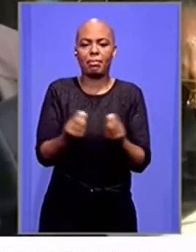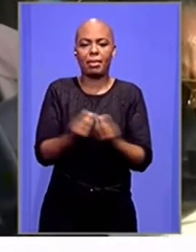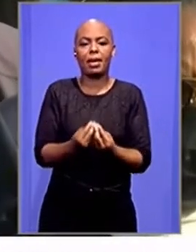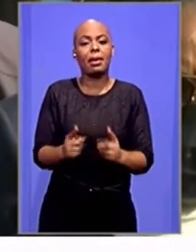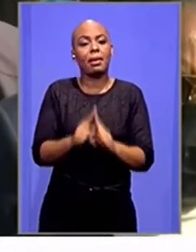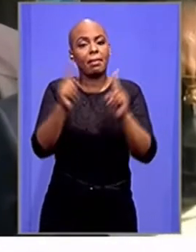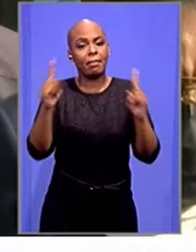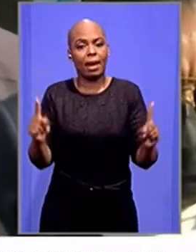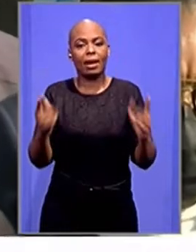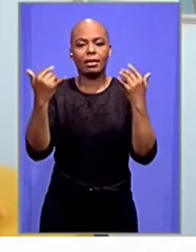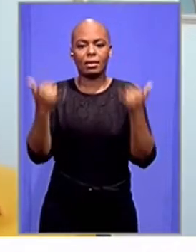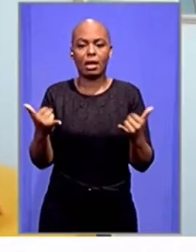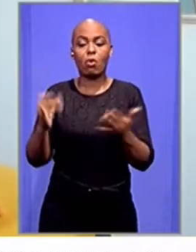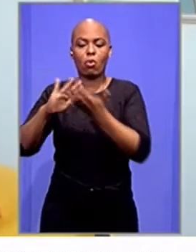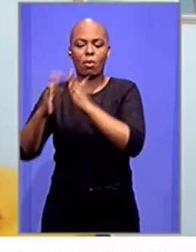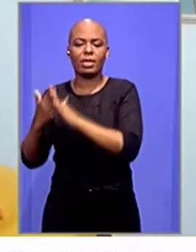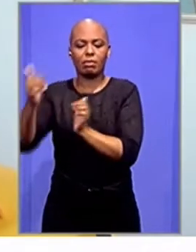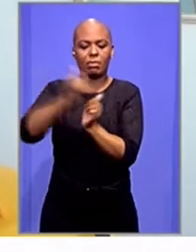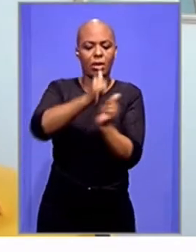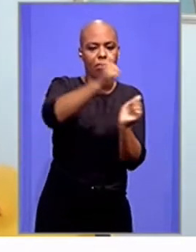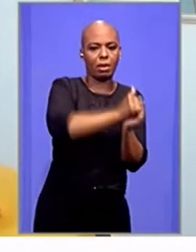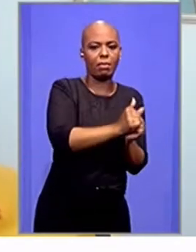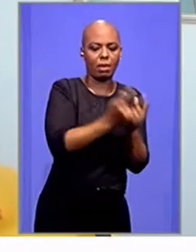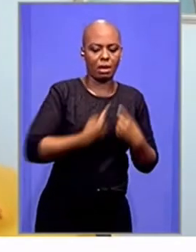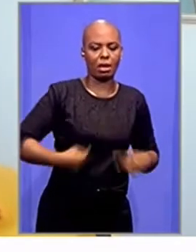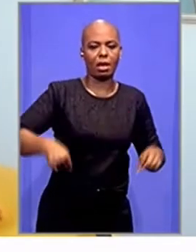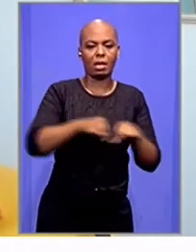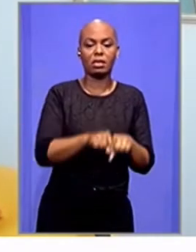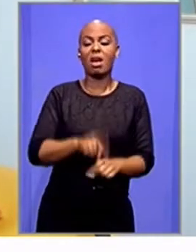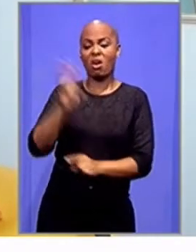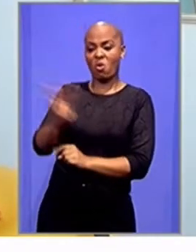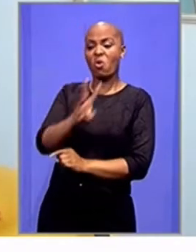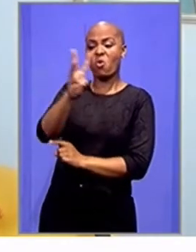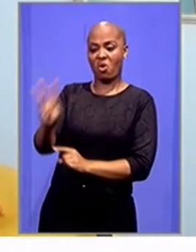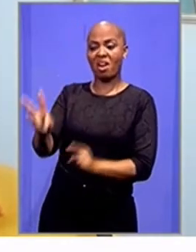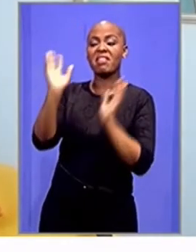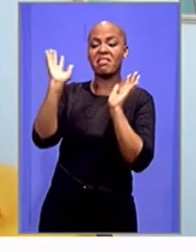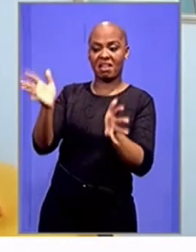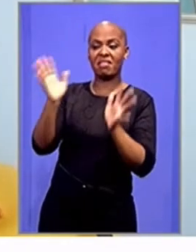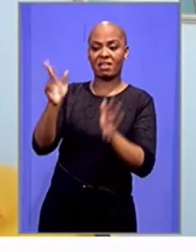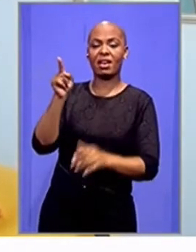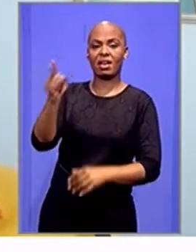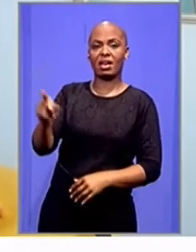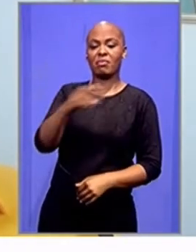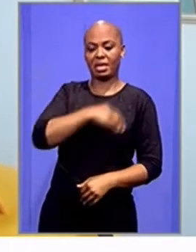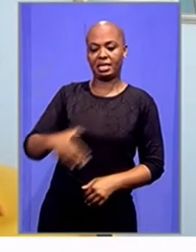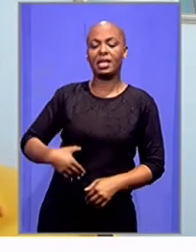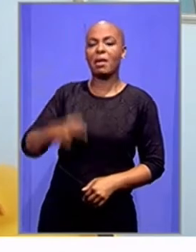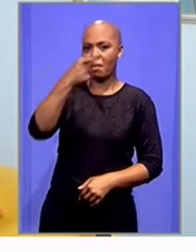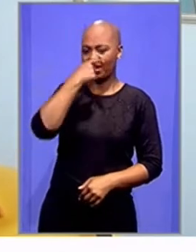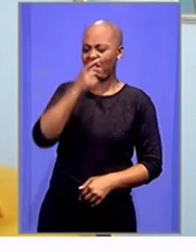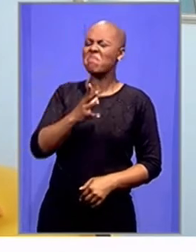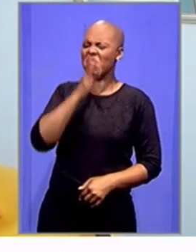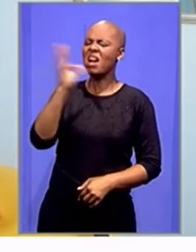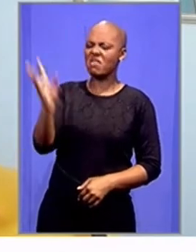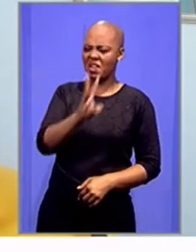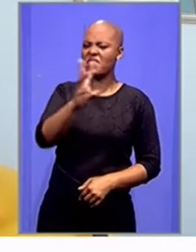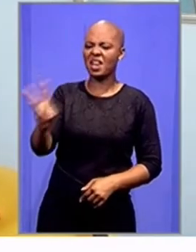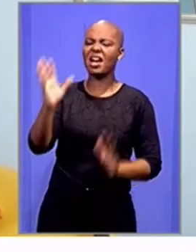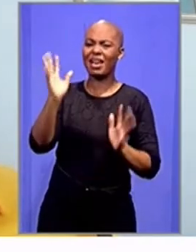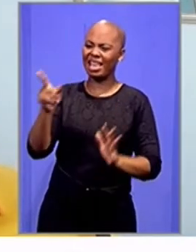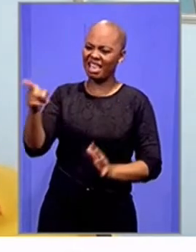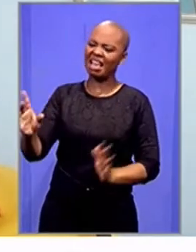just want to spread instability in the country, and we don't know what their full and true